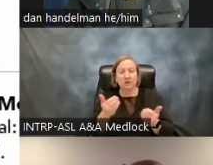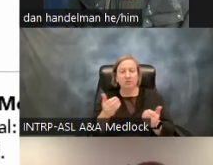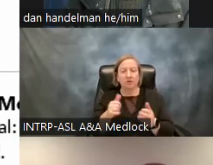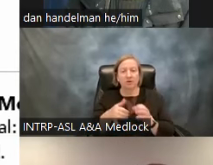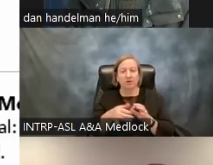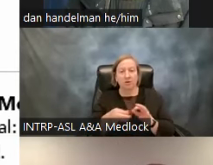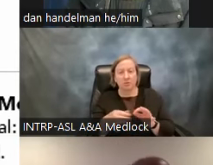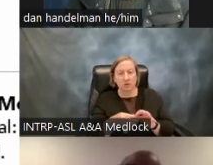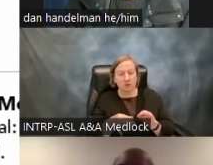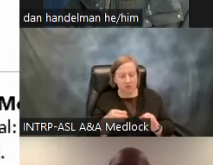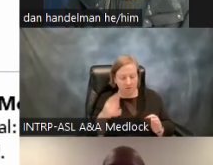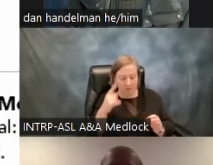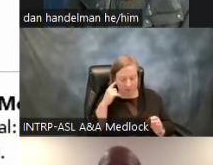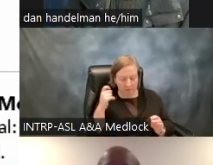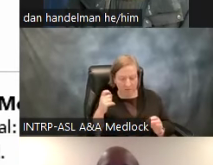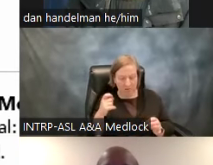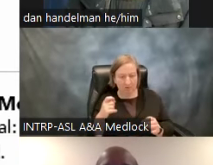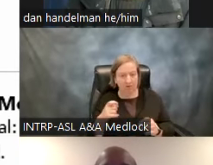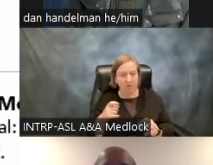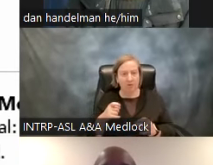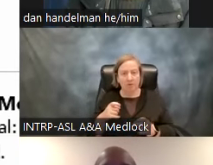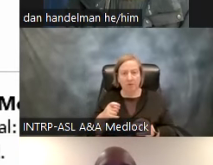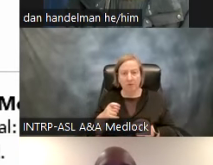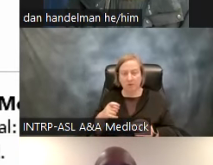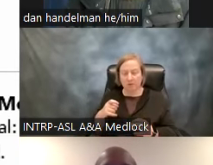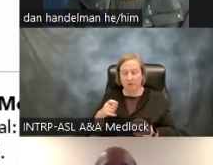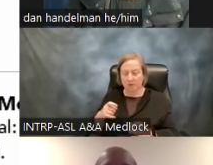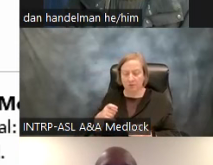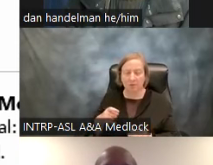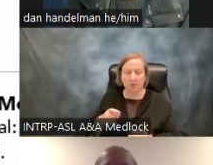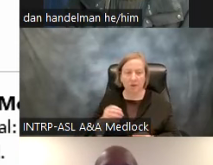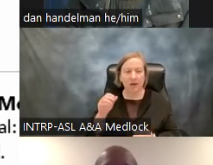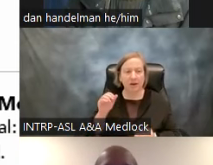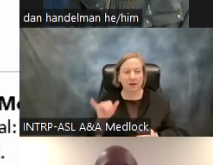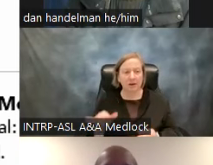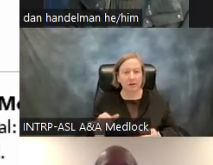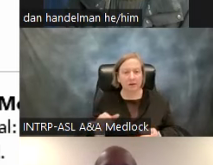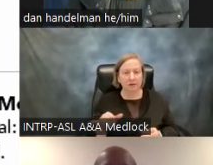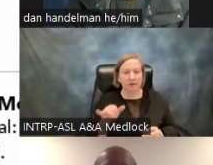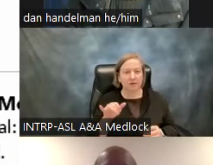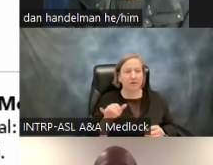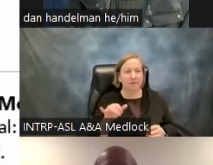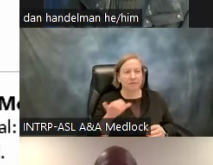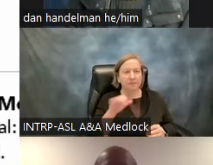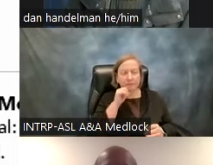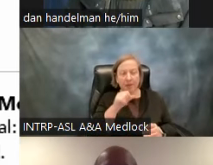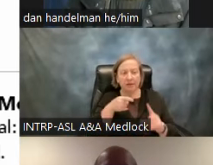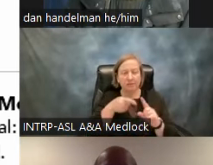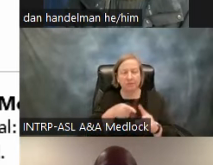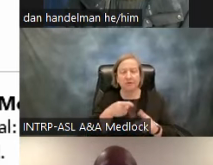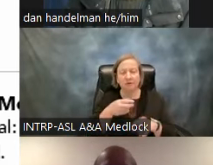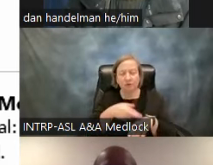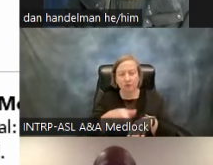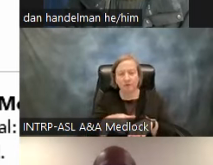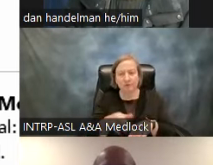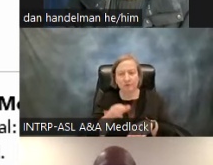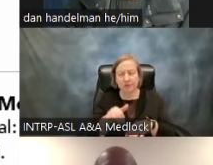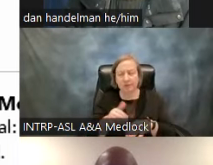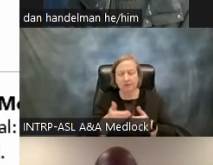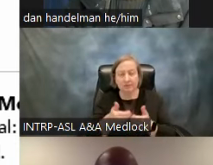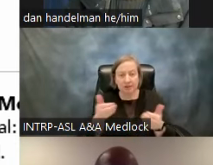here because this is purely a reference. And this, as you know, is not specifically a reference, so it is a